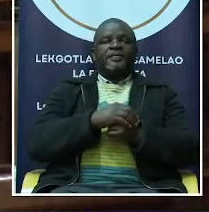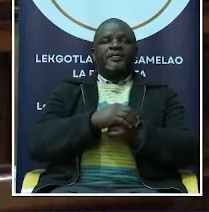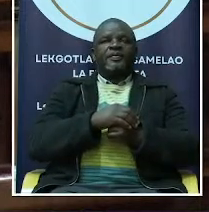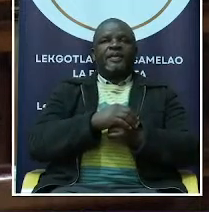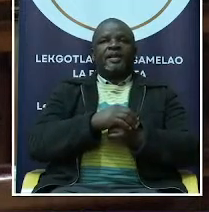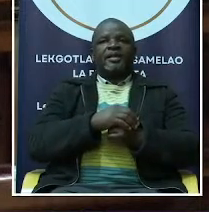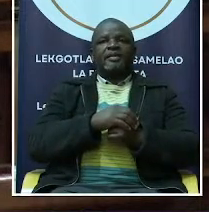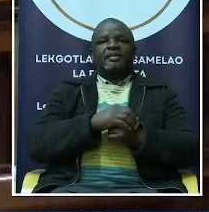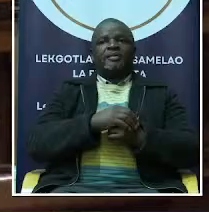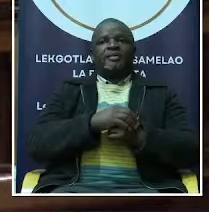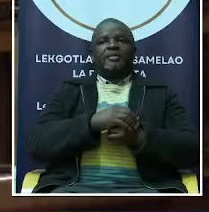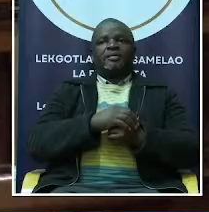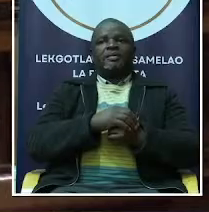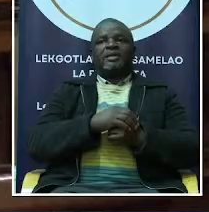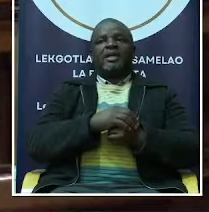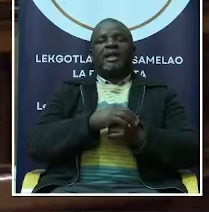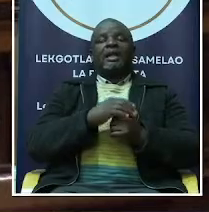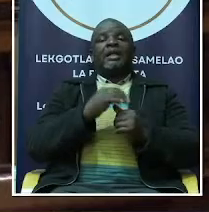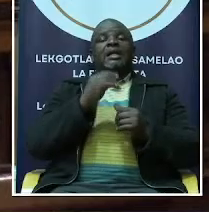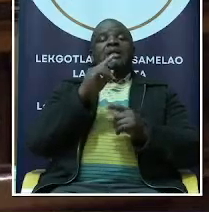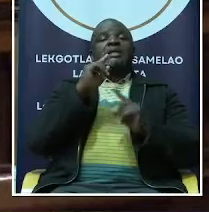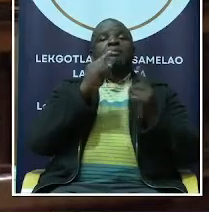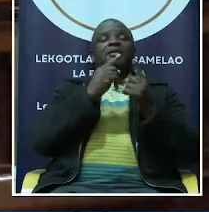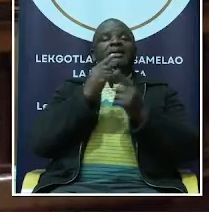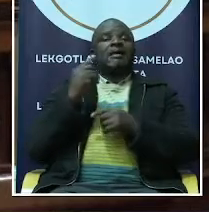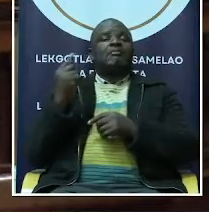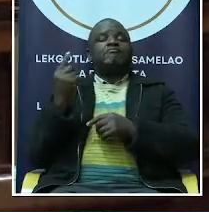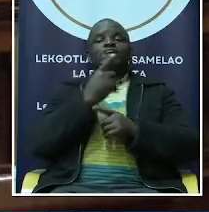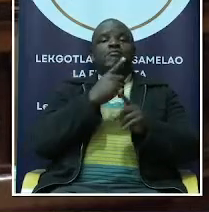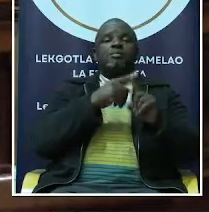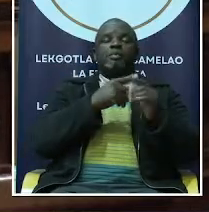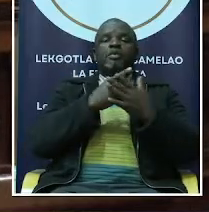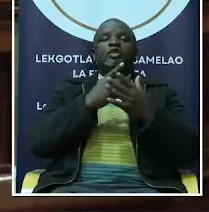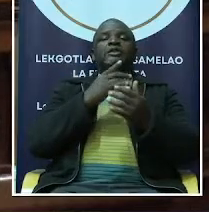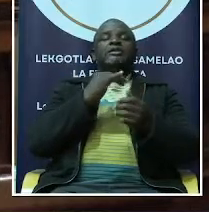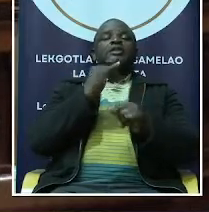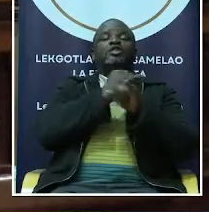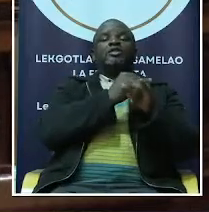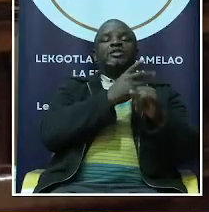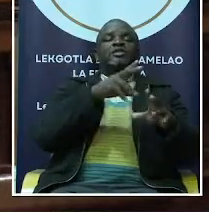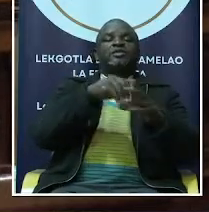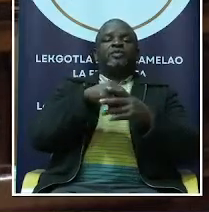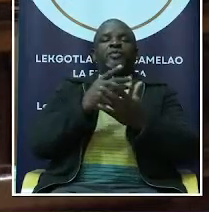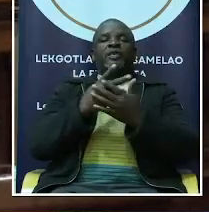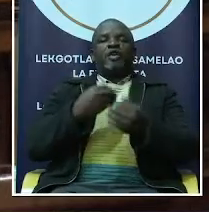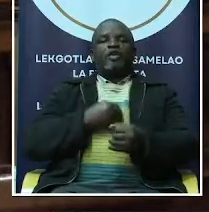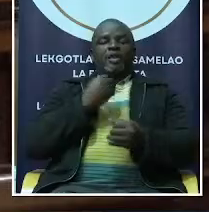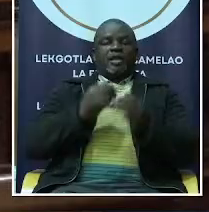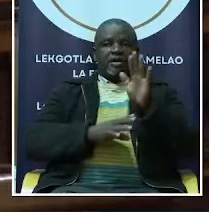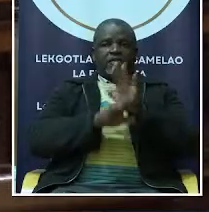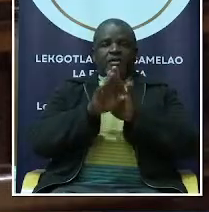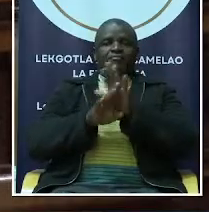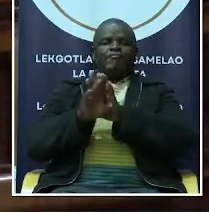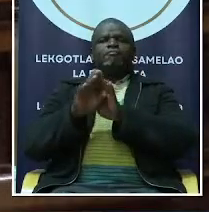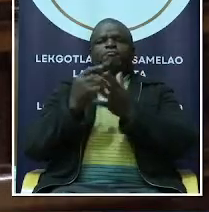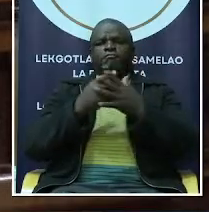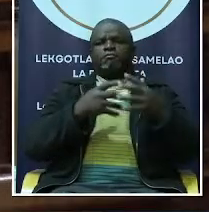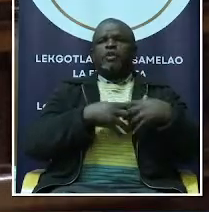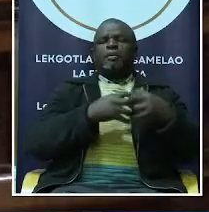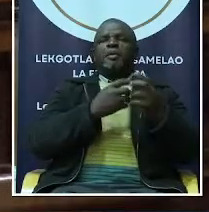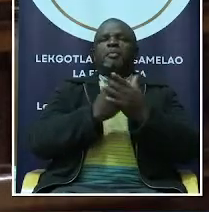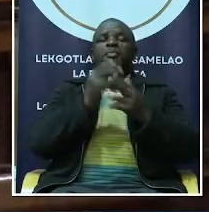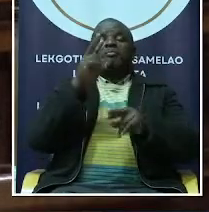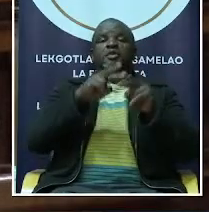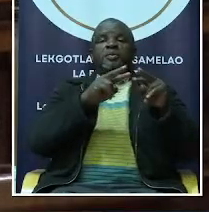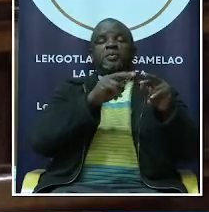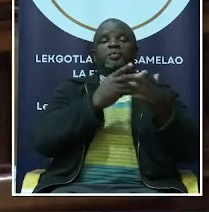And all departments and institutions that take part in youth development must assign mentors and assistants to the businesses that